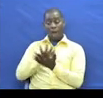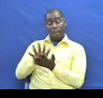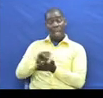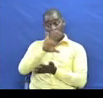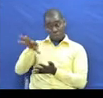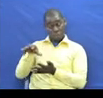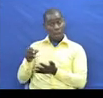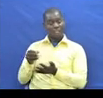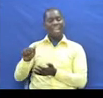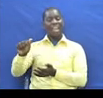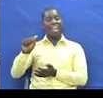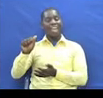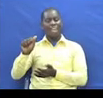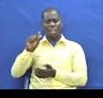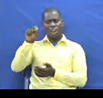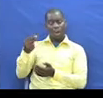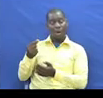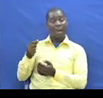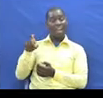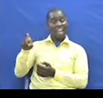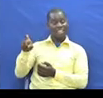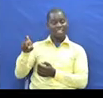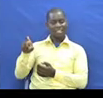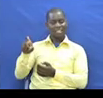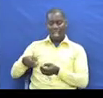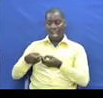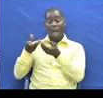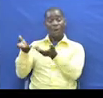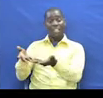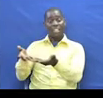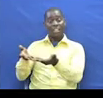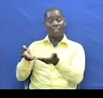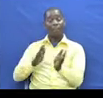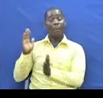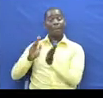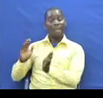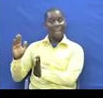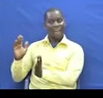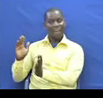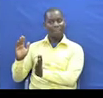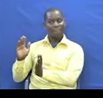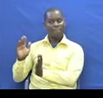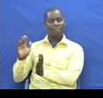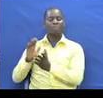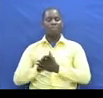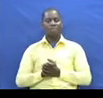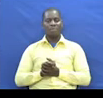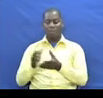be A, comma X. Just look at the arrows. Will give you an ordered pair. That is, we